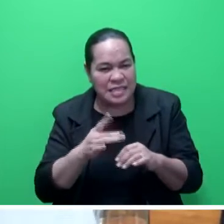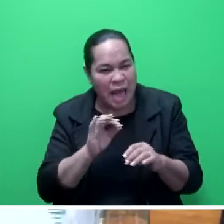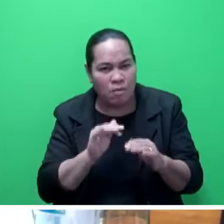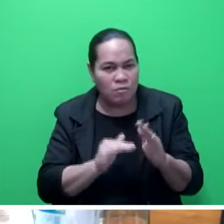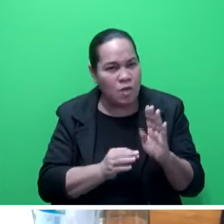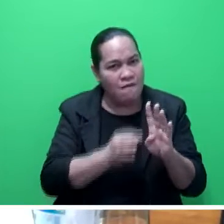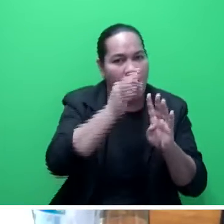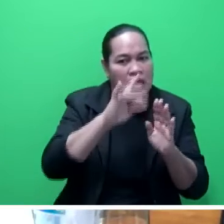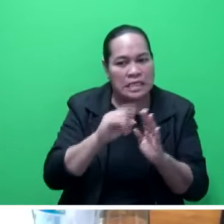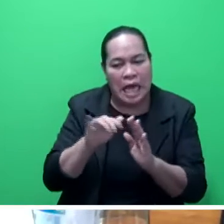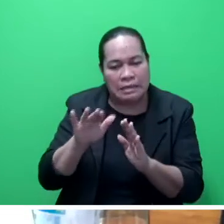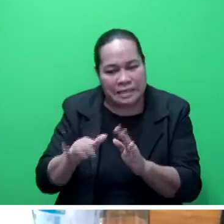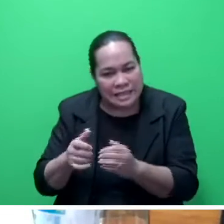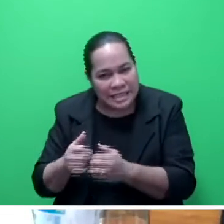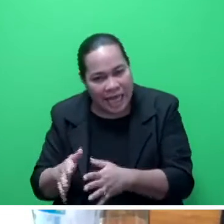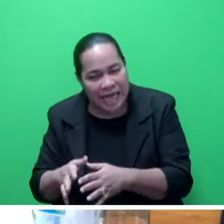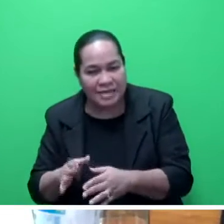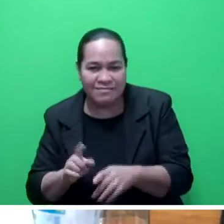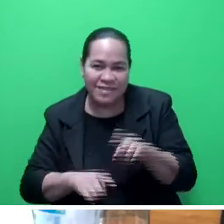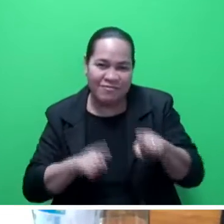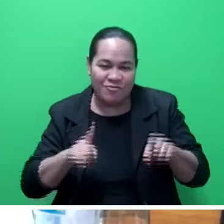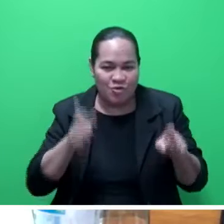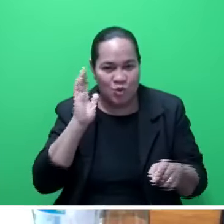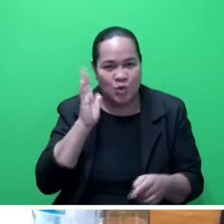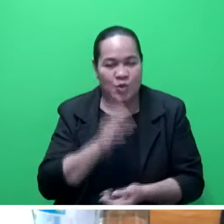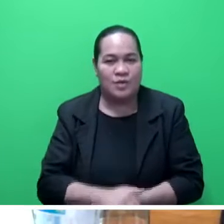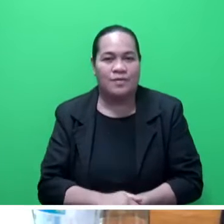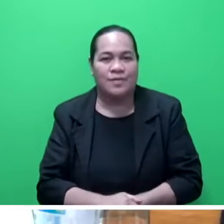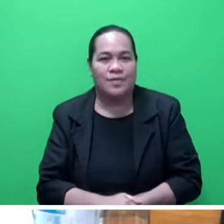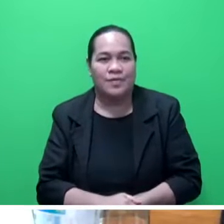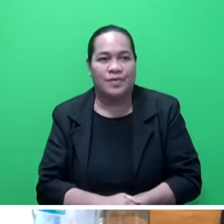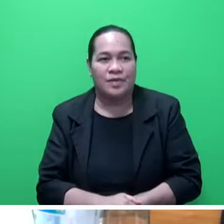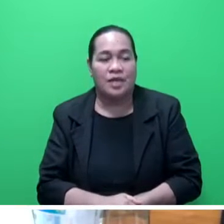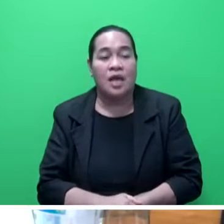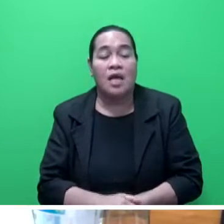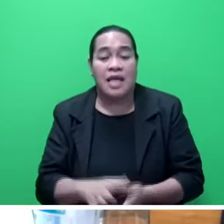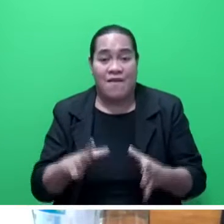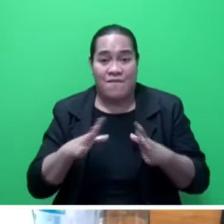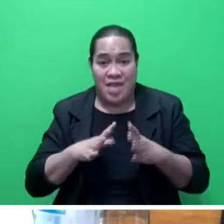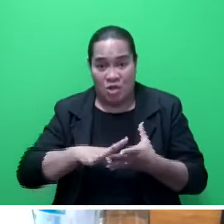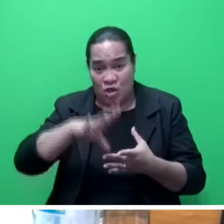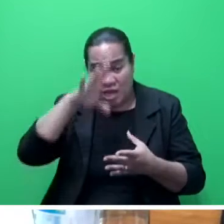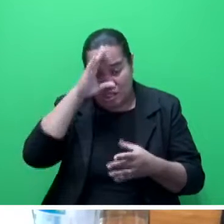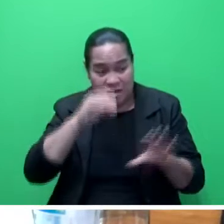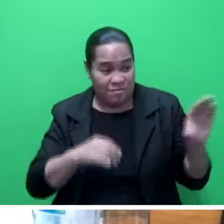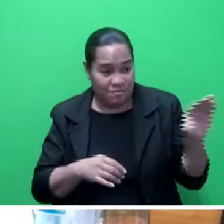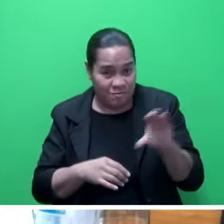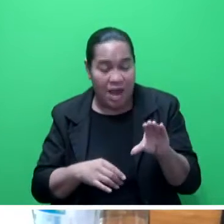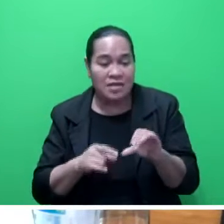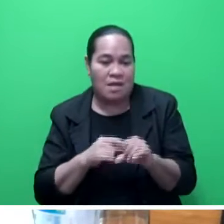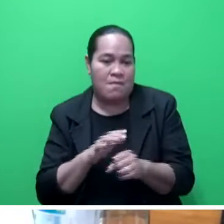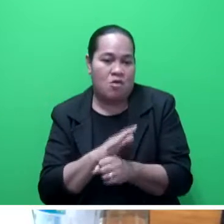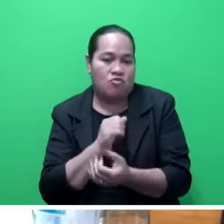school facilities. Mr. Speaker, sir, FEG, or Free Education Grant, has ensured that